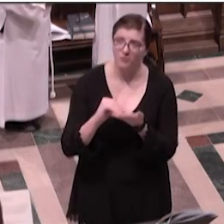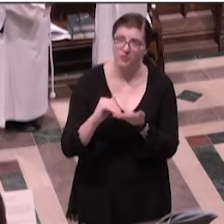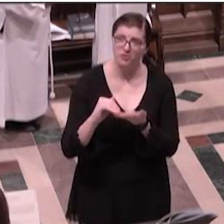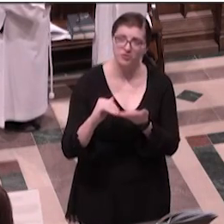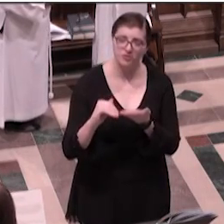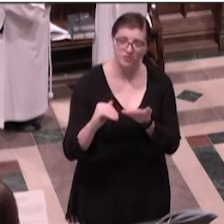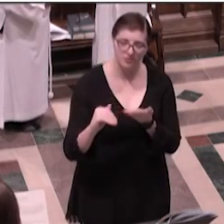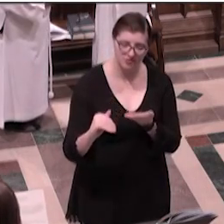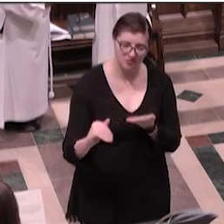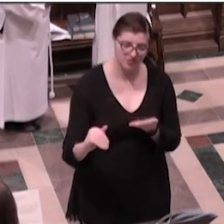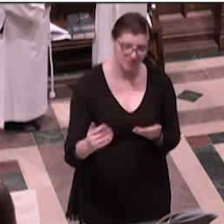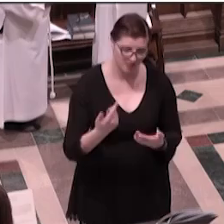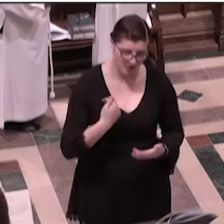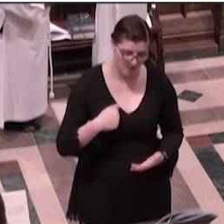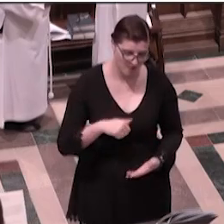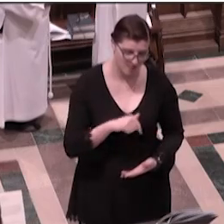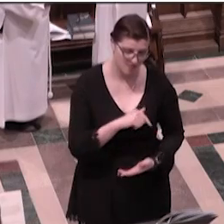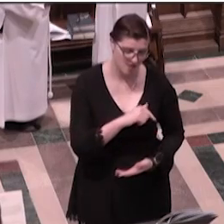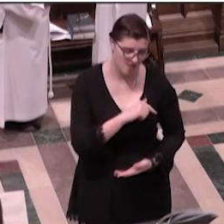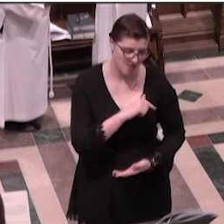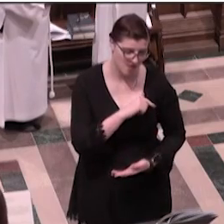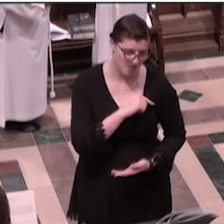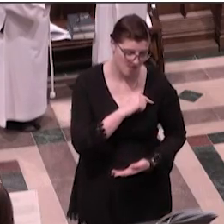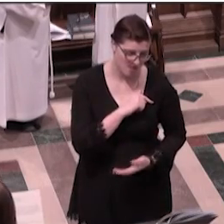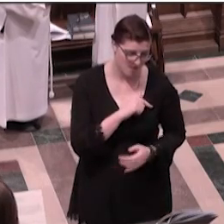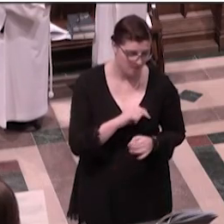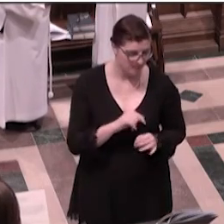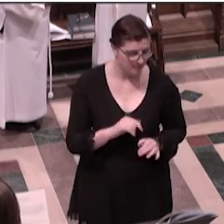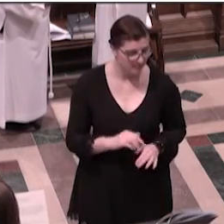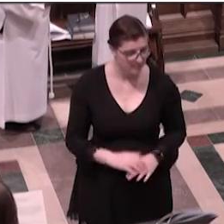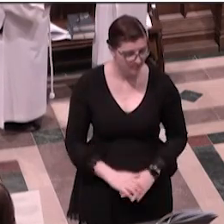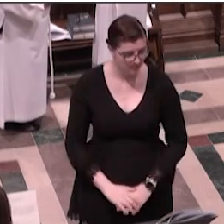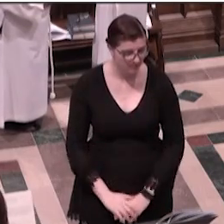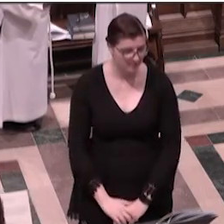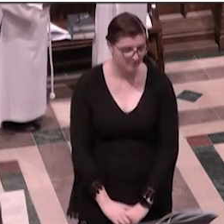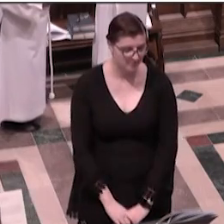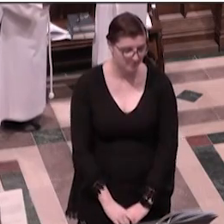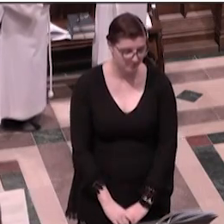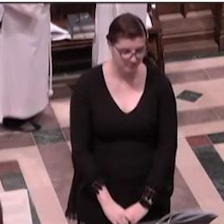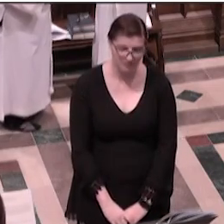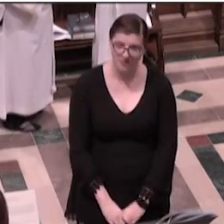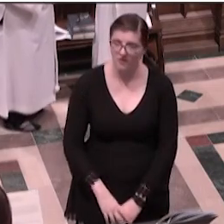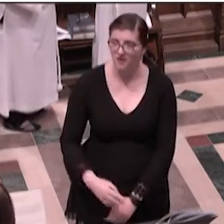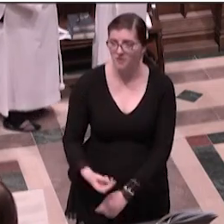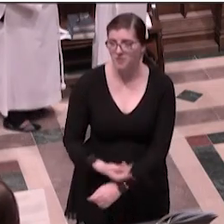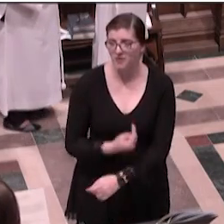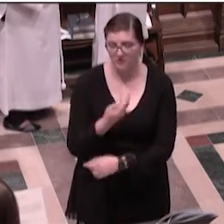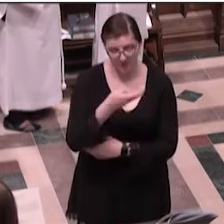Have mercy on us.